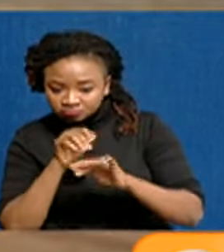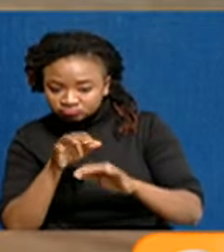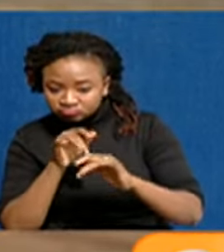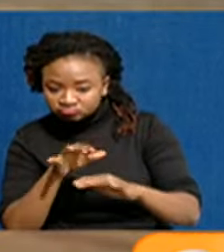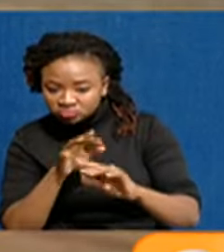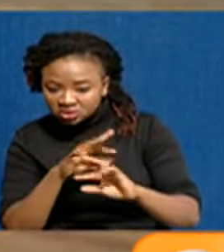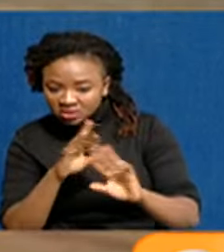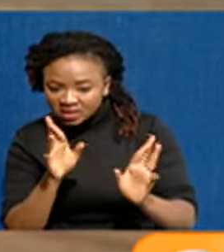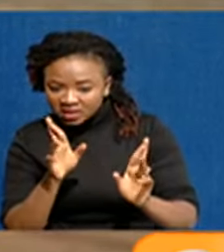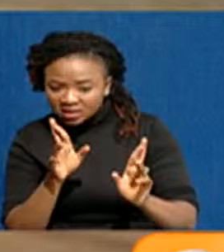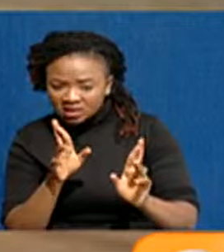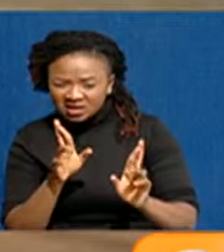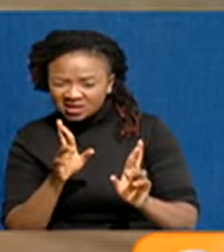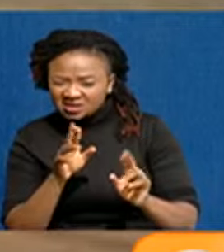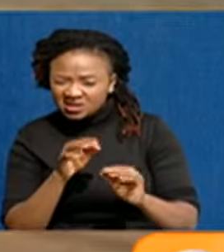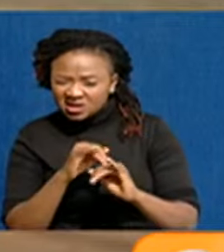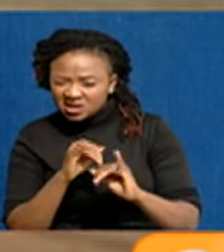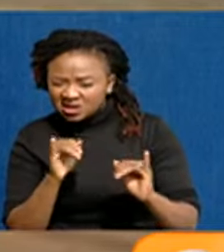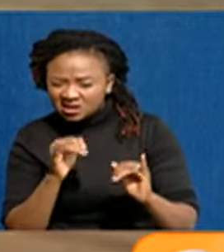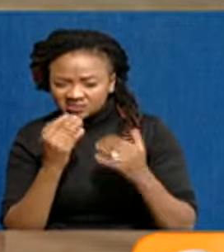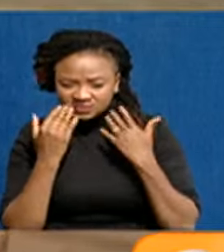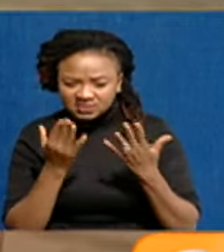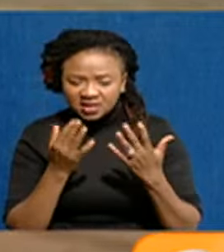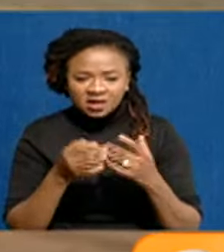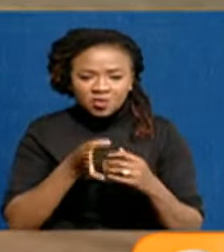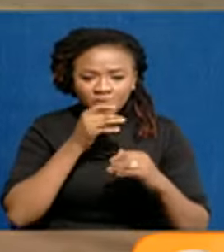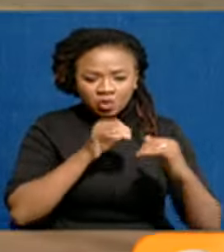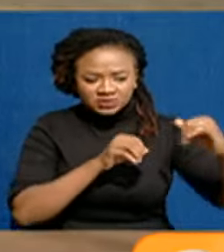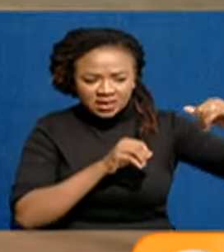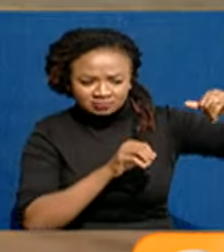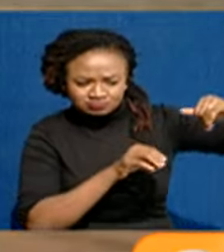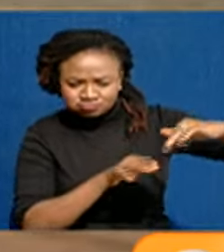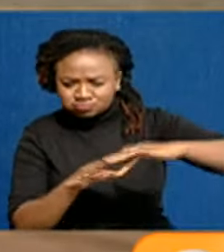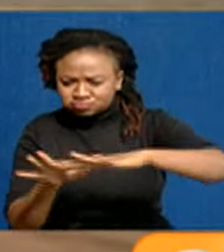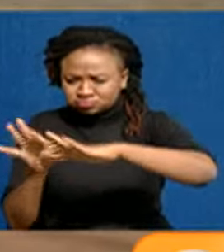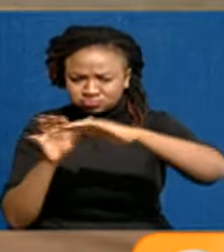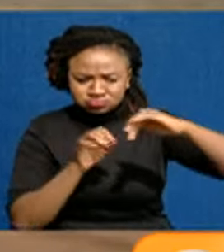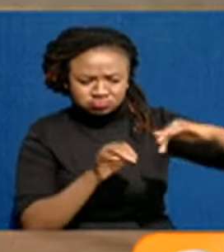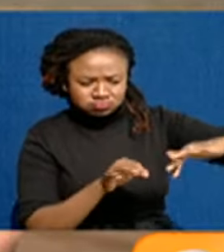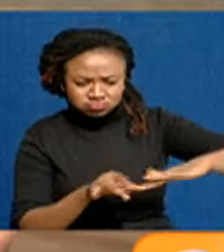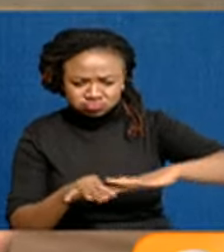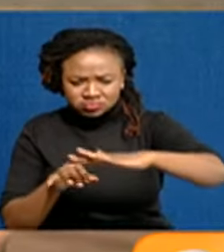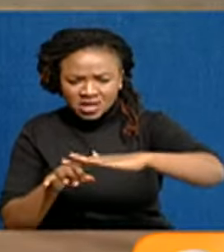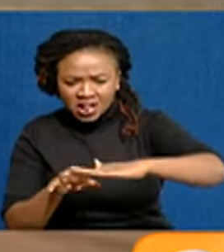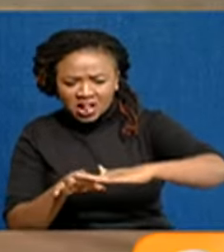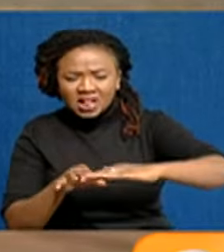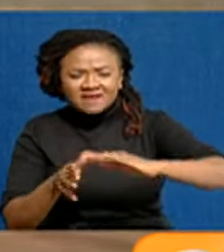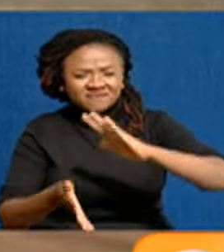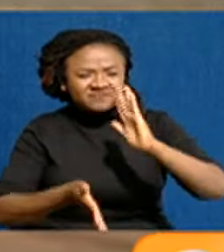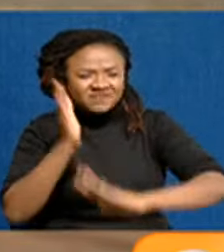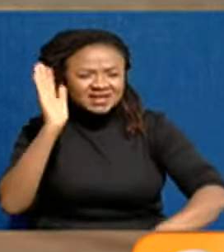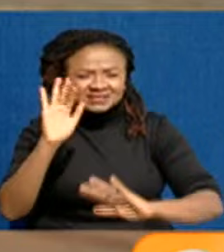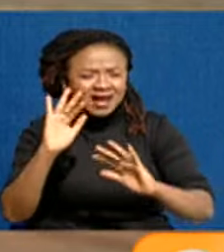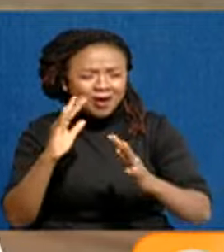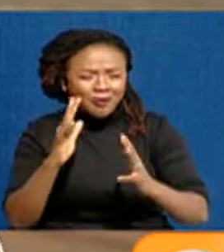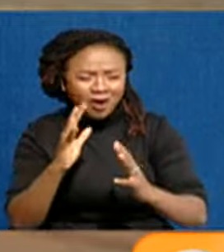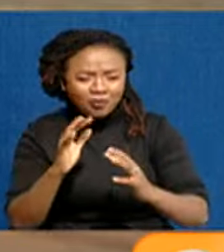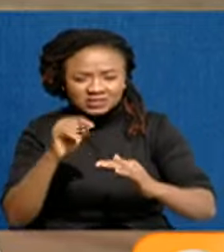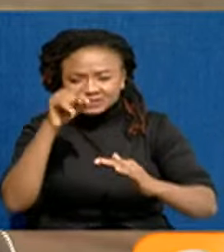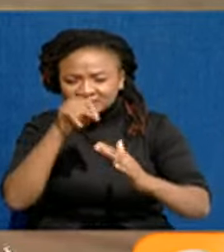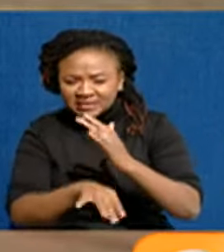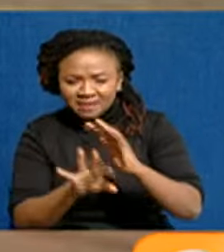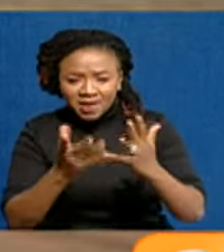How is even the terrain? How much surface runoff water, we call it surface runoff water, is? What is the velocity of the water? Are you able to maneuver at a